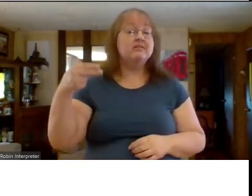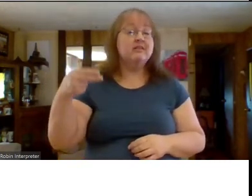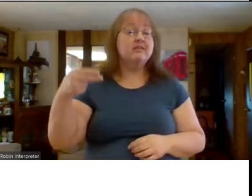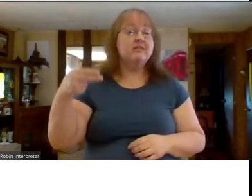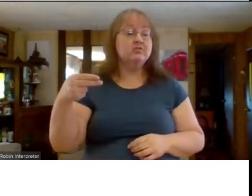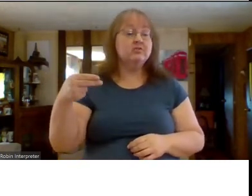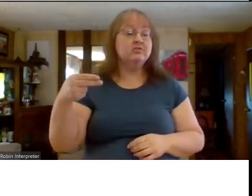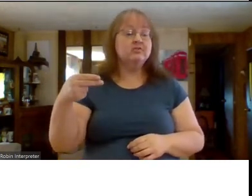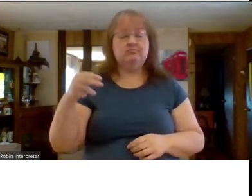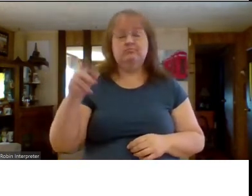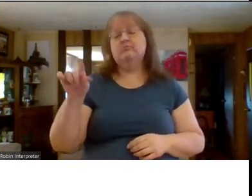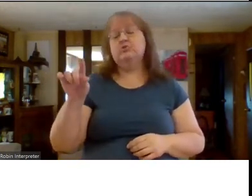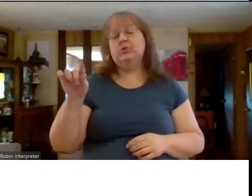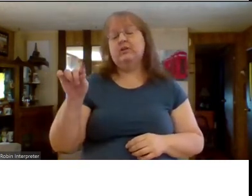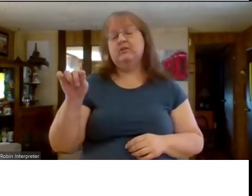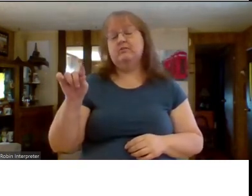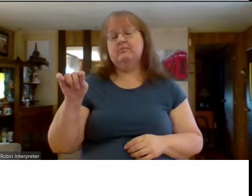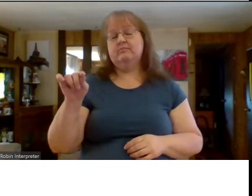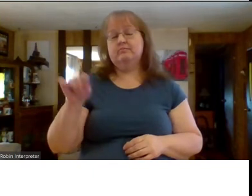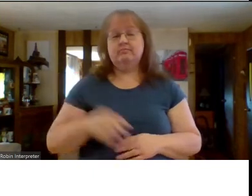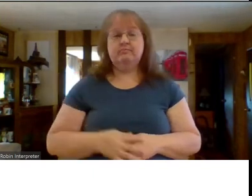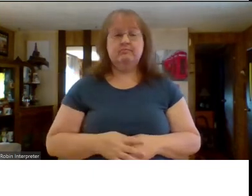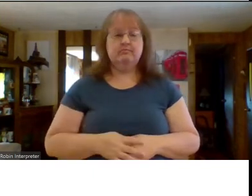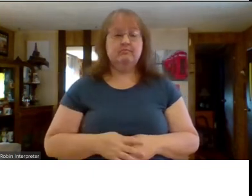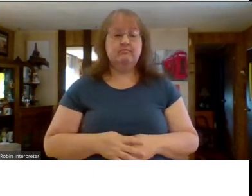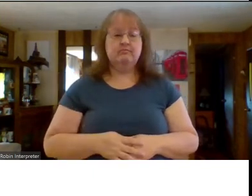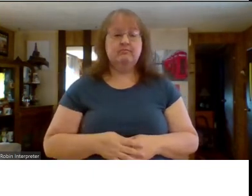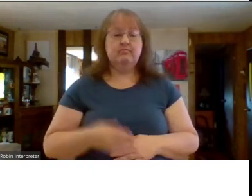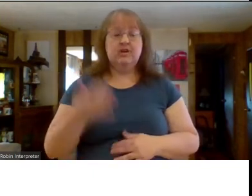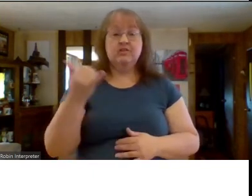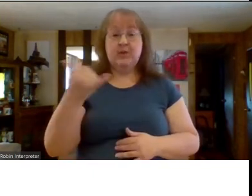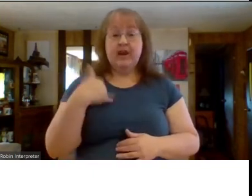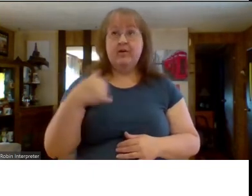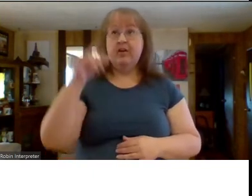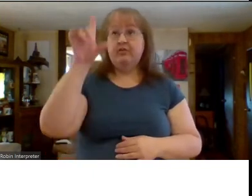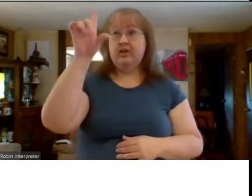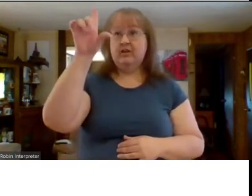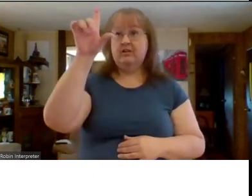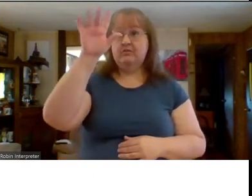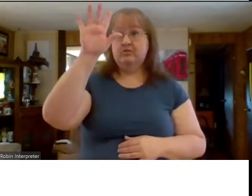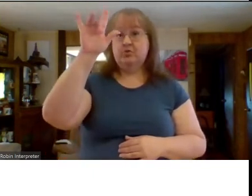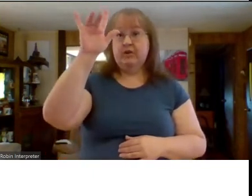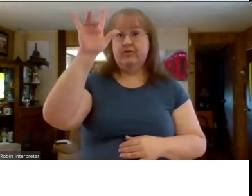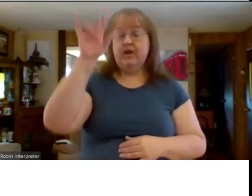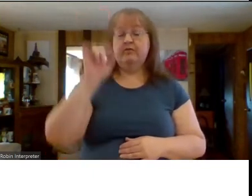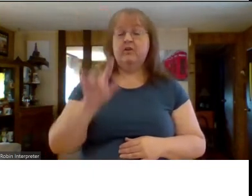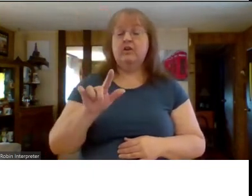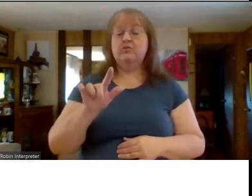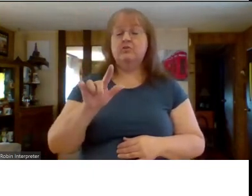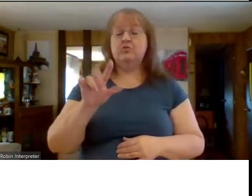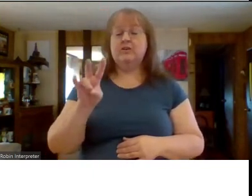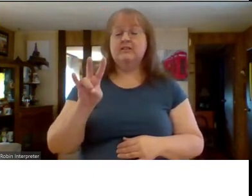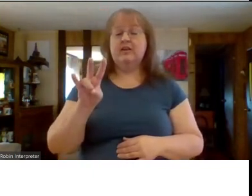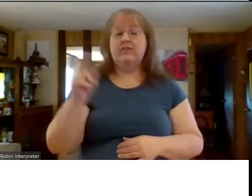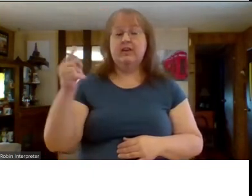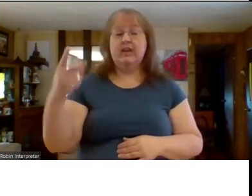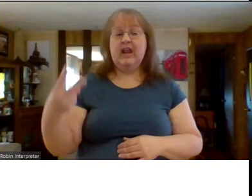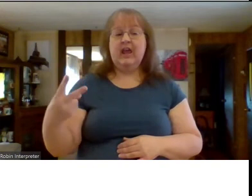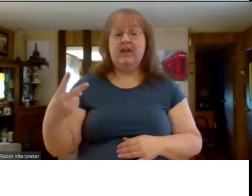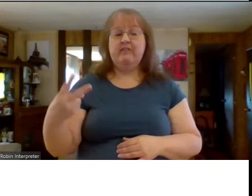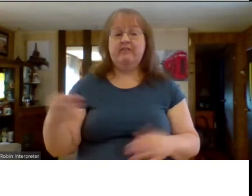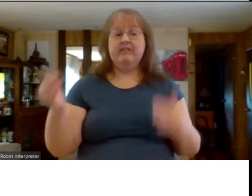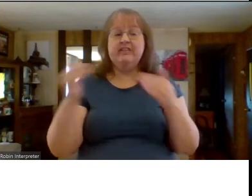because it's saying how wide is it. But the height, how tall it is 20. So right now I have 25